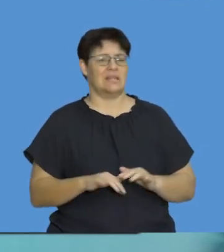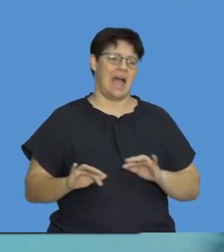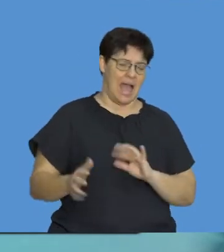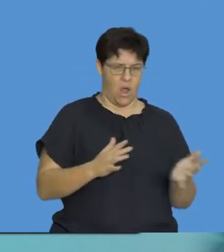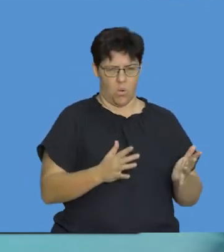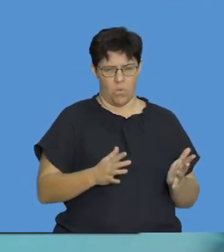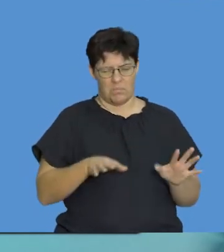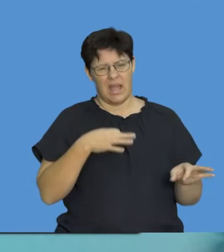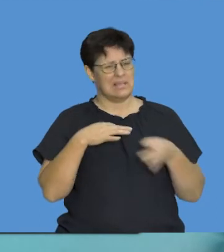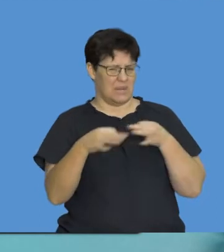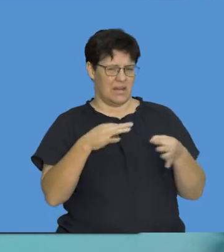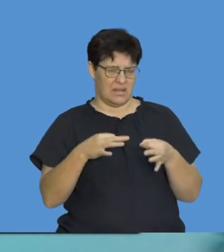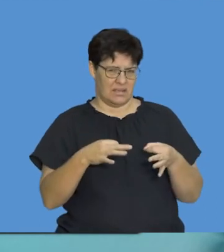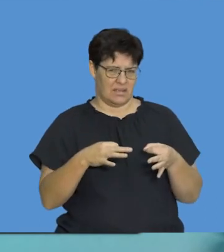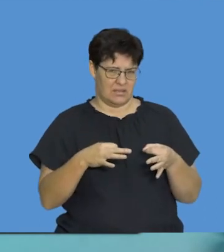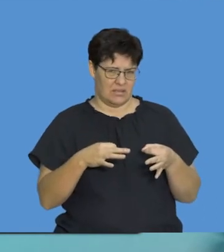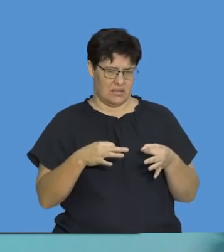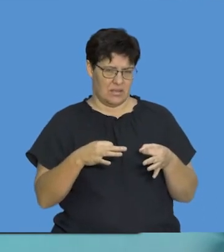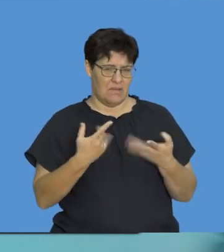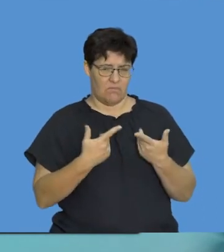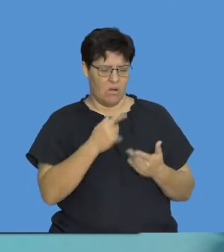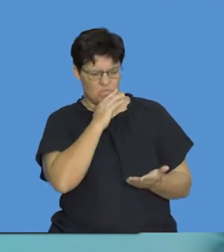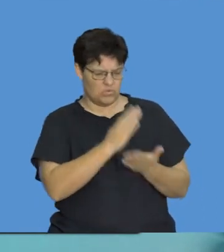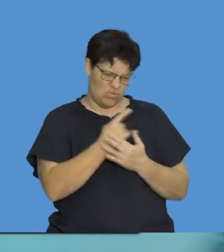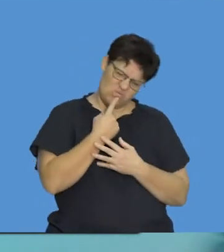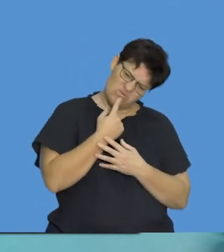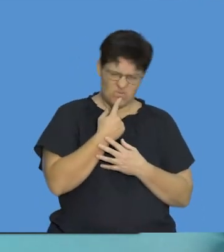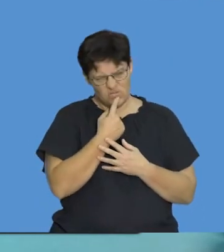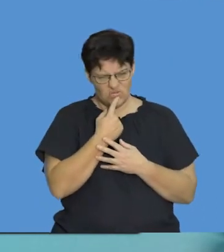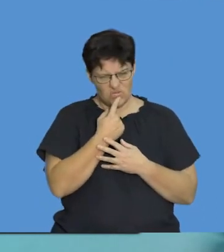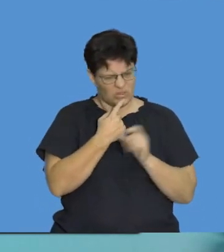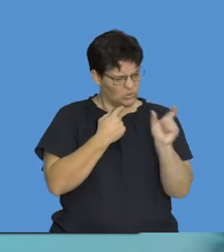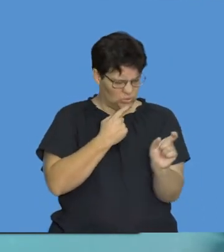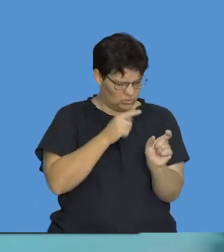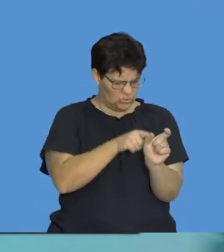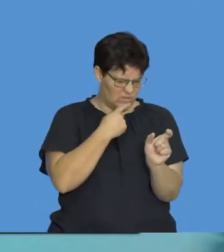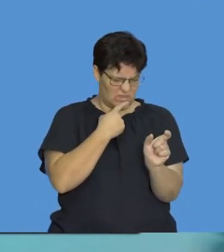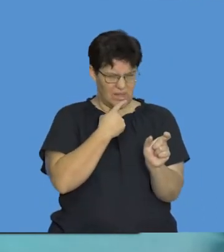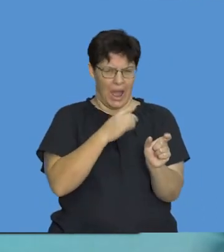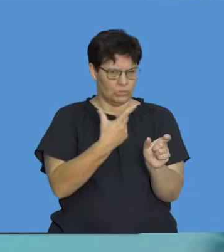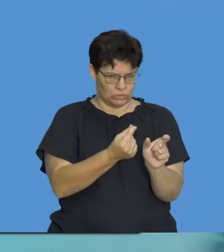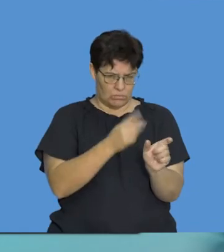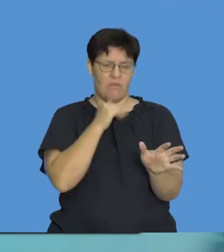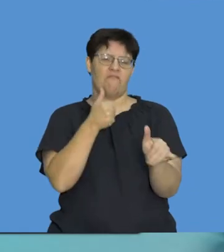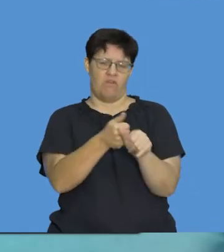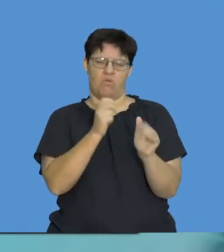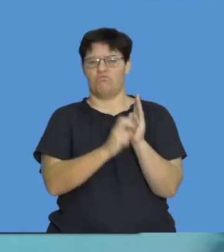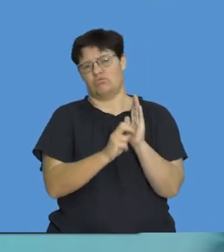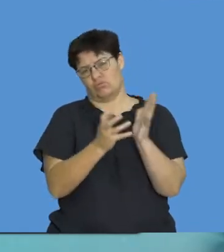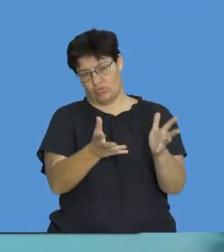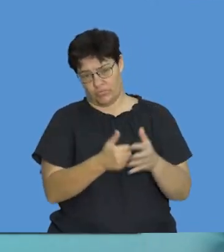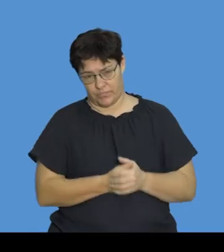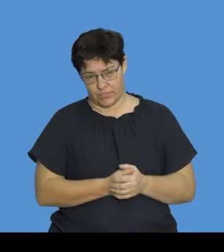that I can say, if you are not really sure how to multiply them, make sure that you do follow that